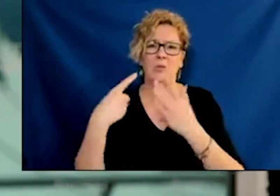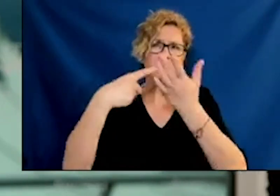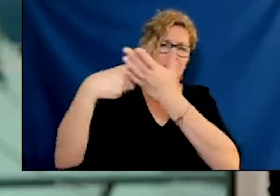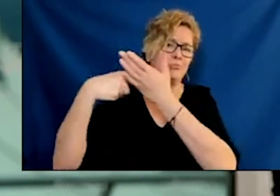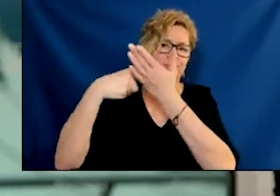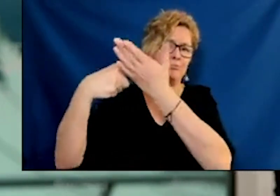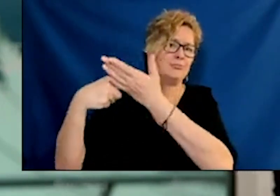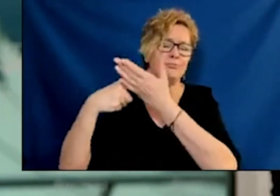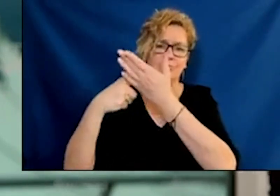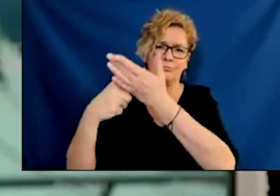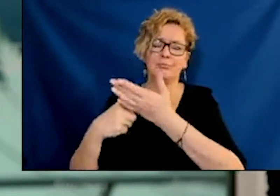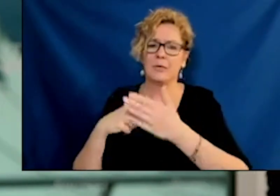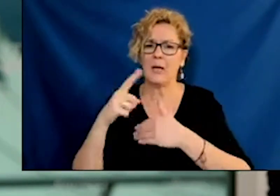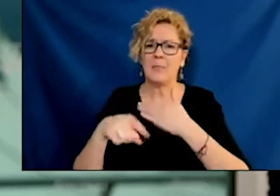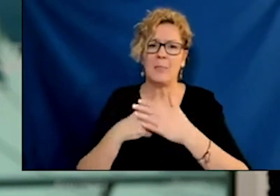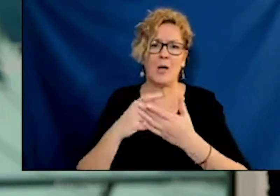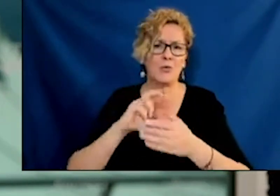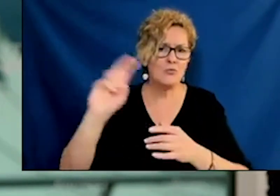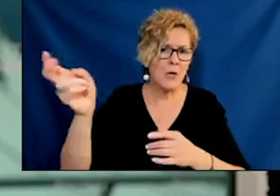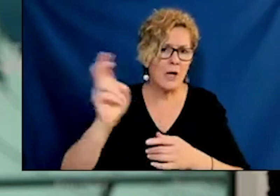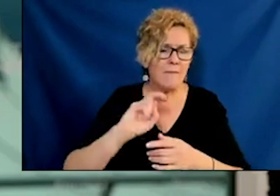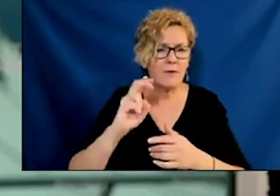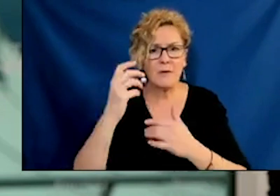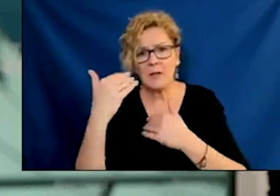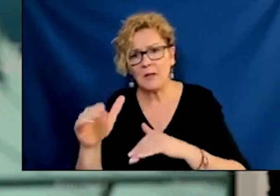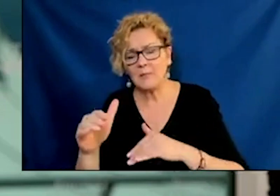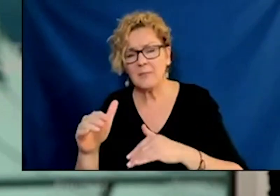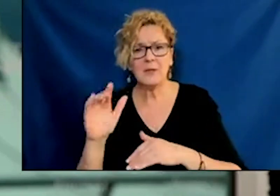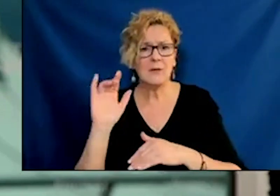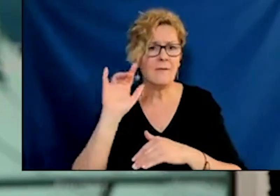more. Richard, do you have a follow-up?